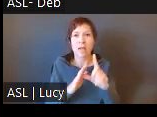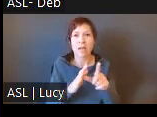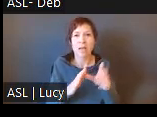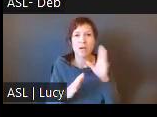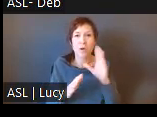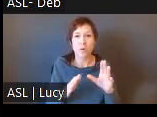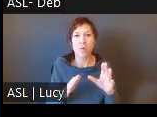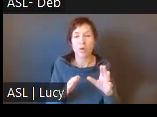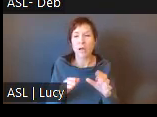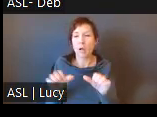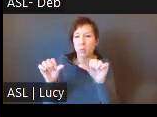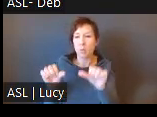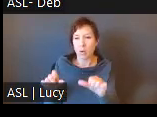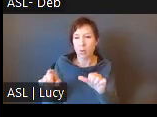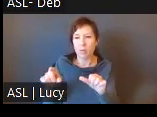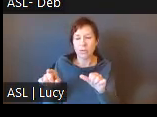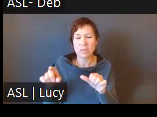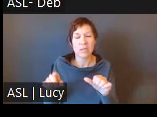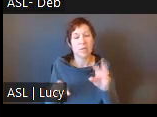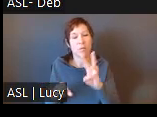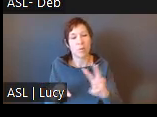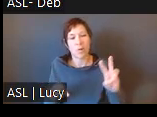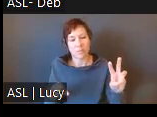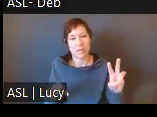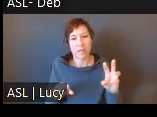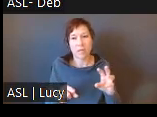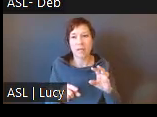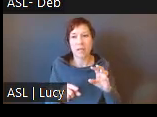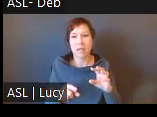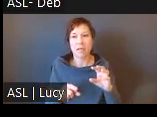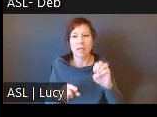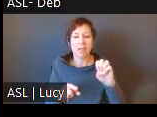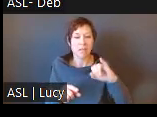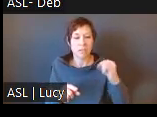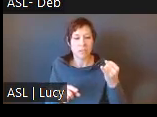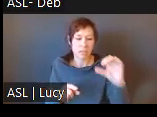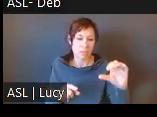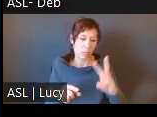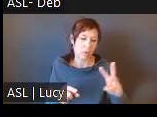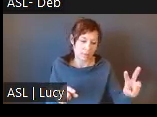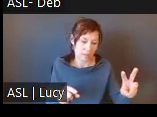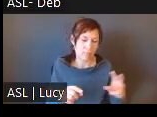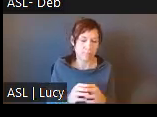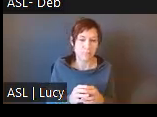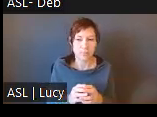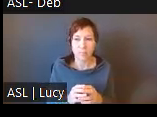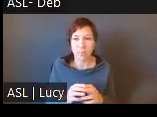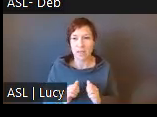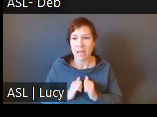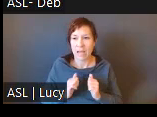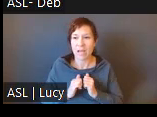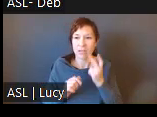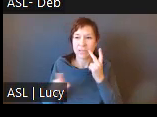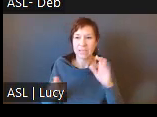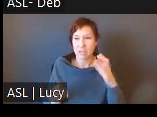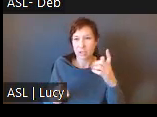viewing through a link that will be posted on the Environmental Justice Council website. That website address appears in the